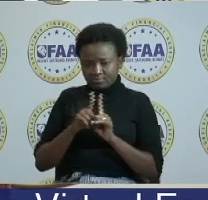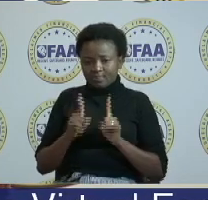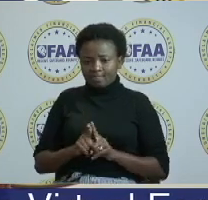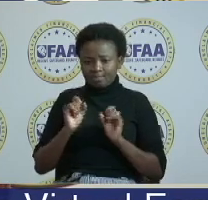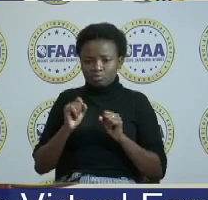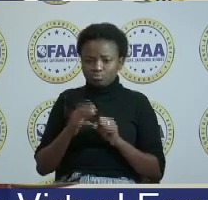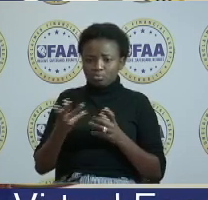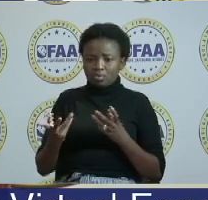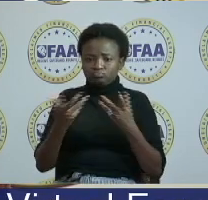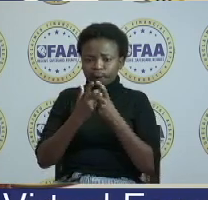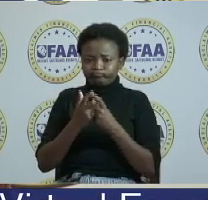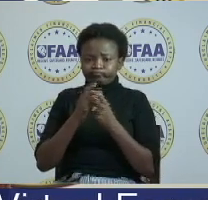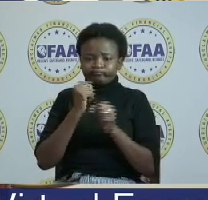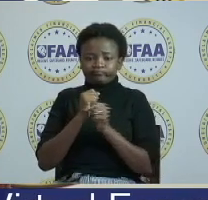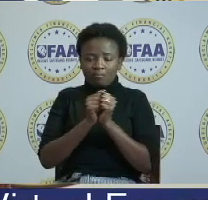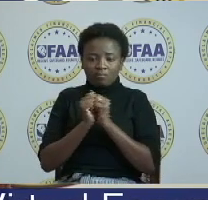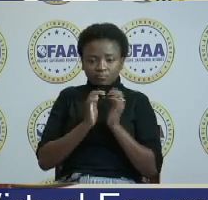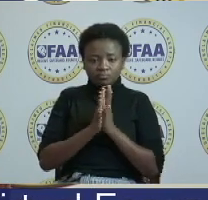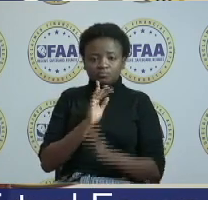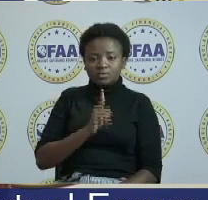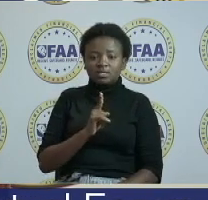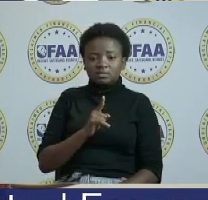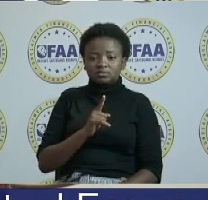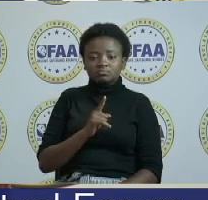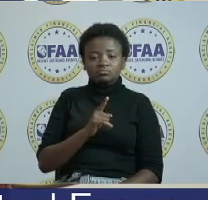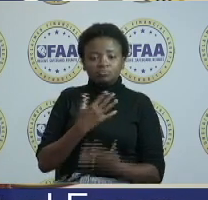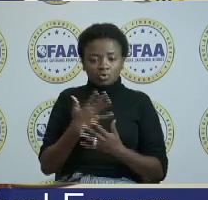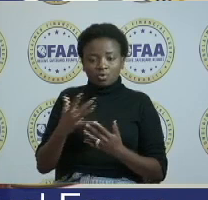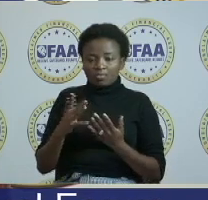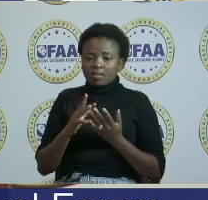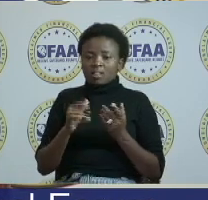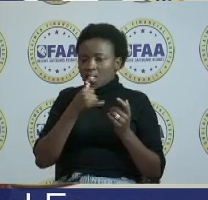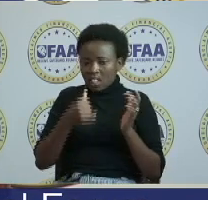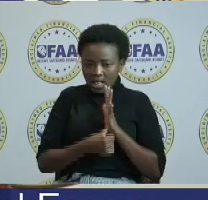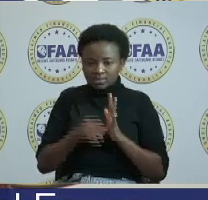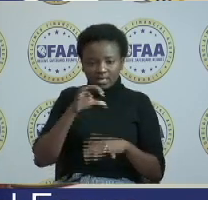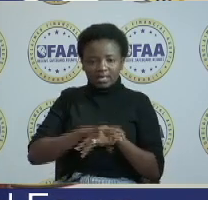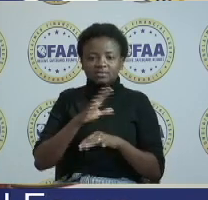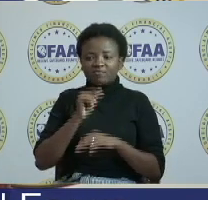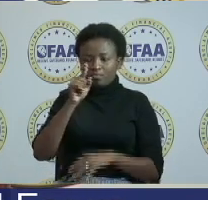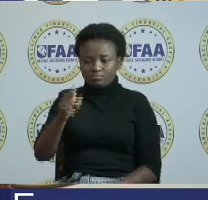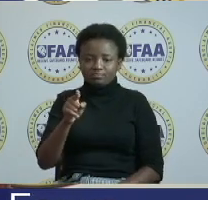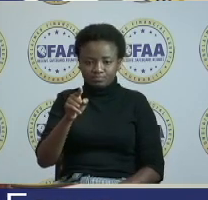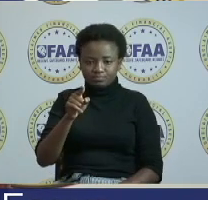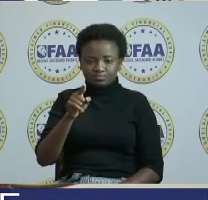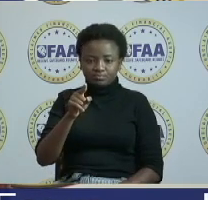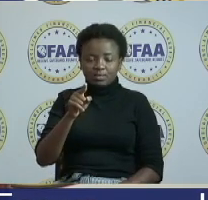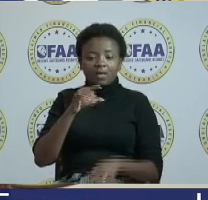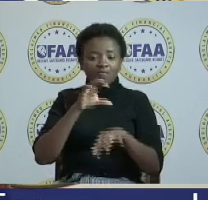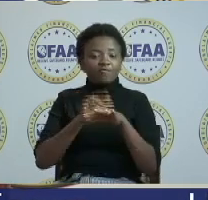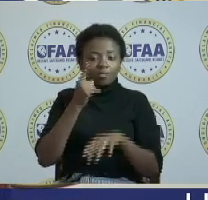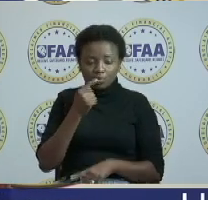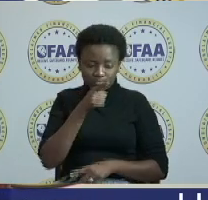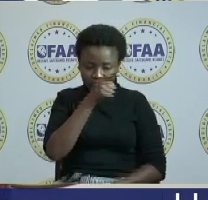put together as part of the claim documents, is a letter or a document from the holder confirming the remittance